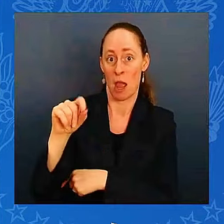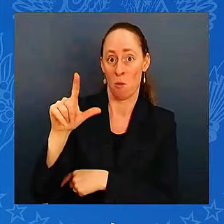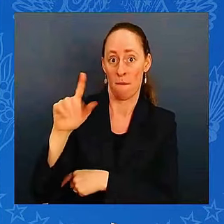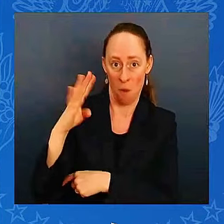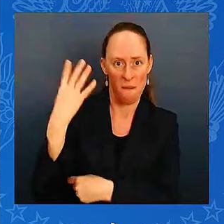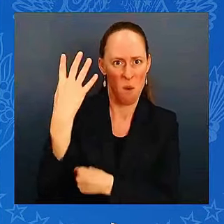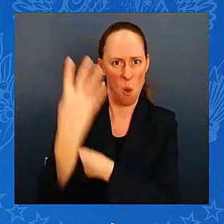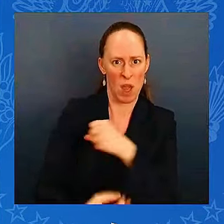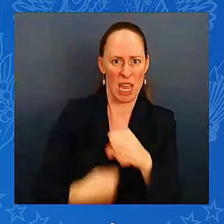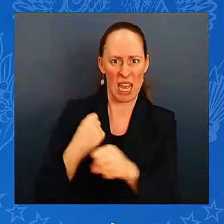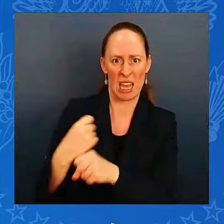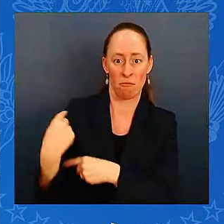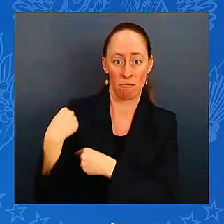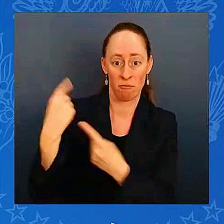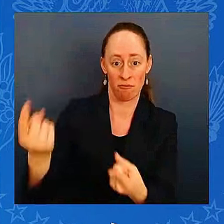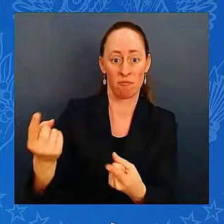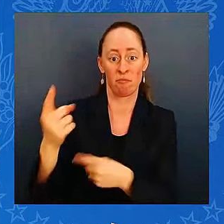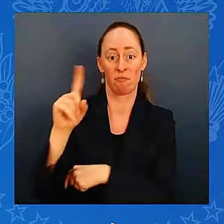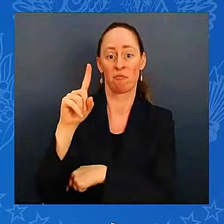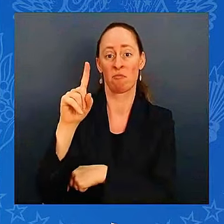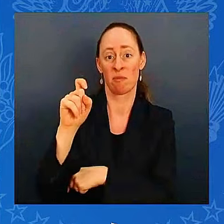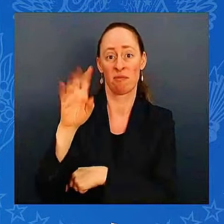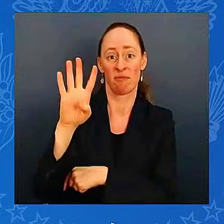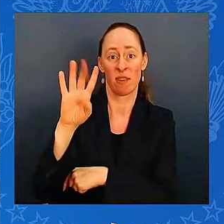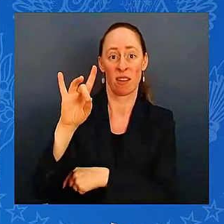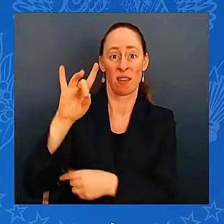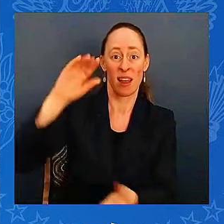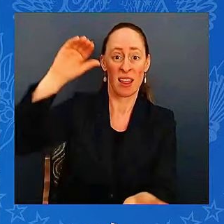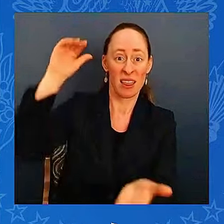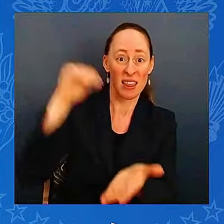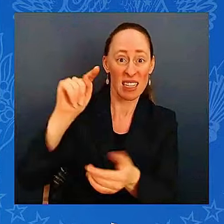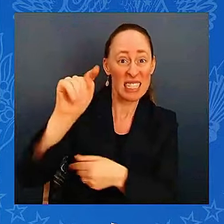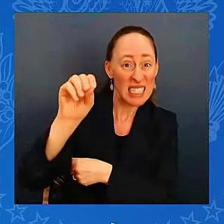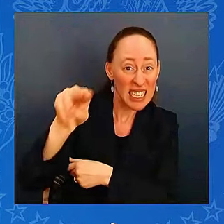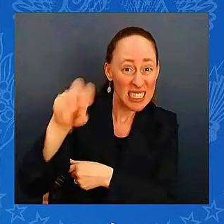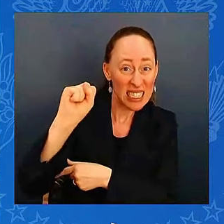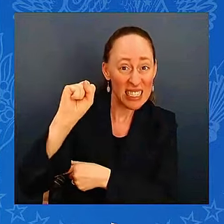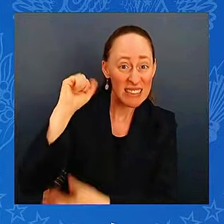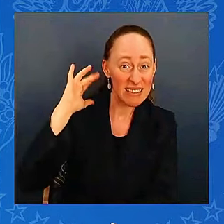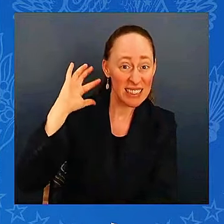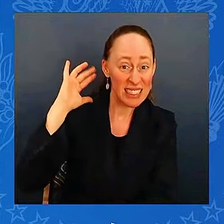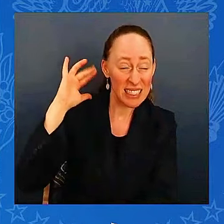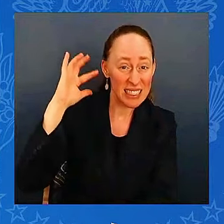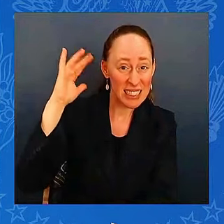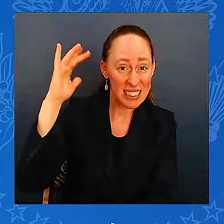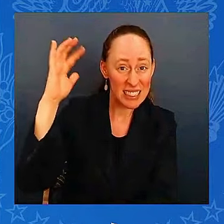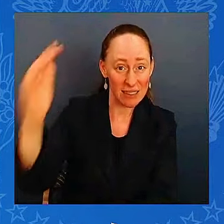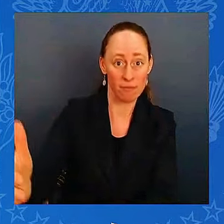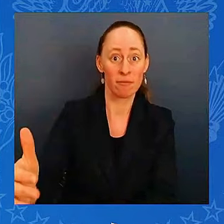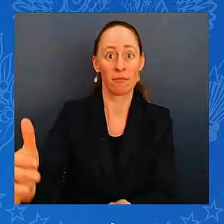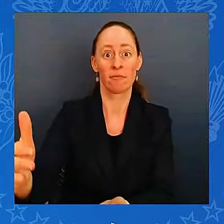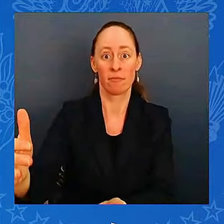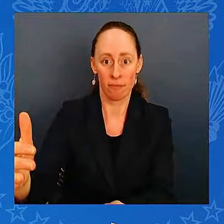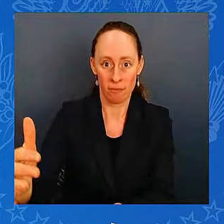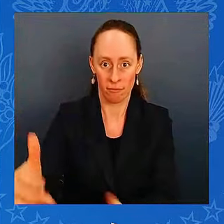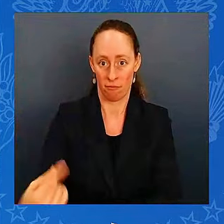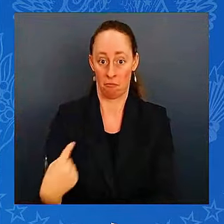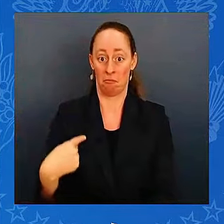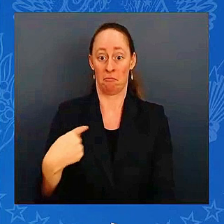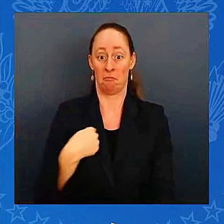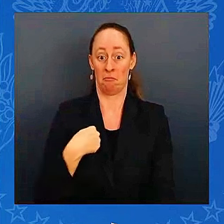148,826 tons in 4 years. During my administration, the annual average drug seizure has